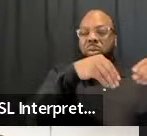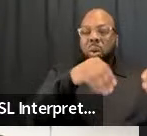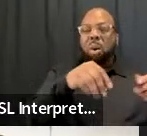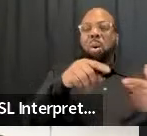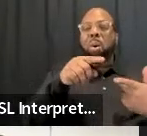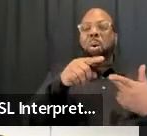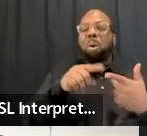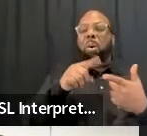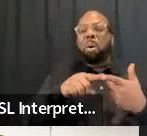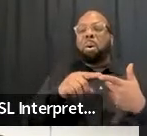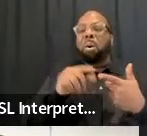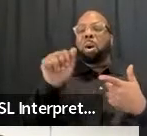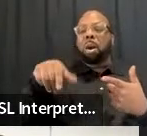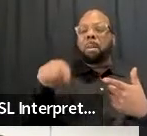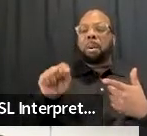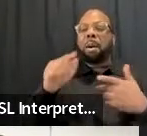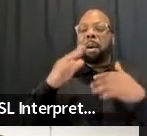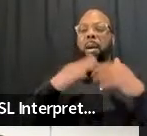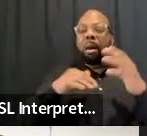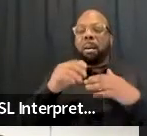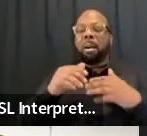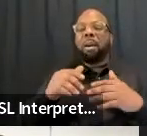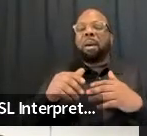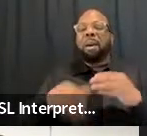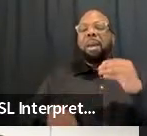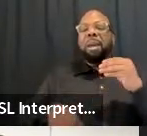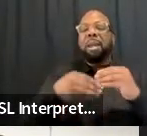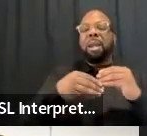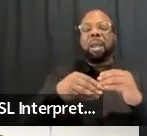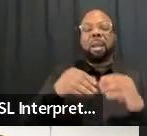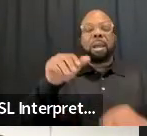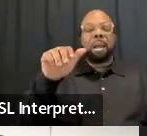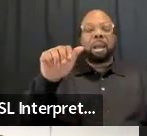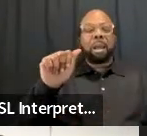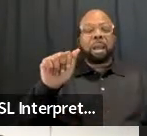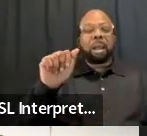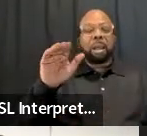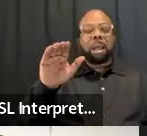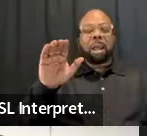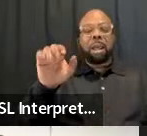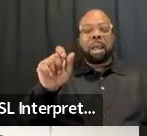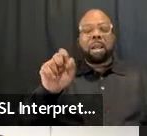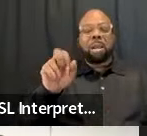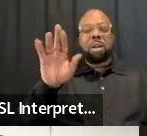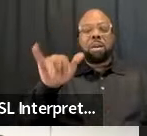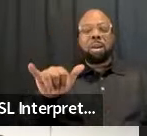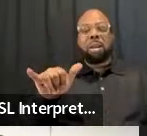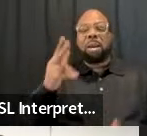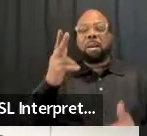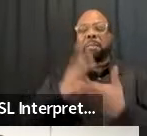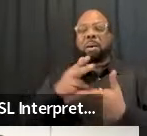buildings. These are called accessory parking spaces. They serve the homes or the businesses.